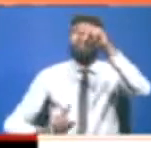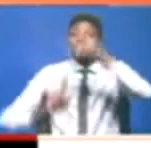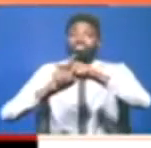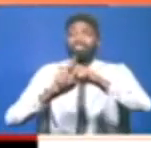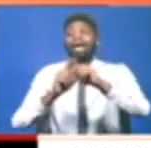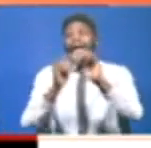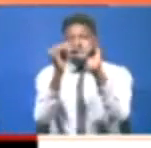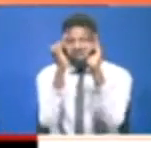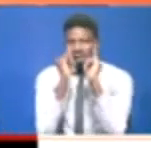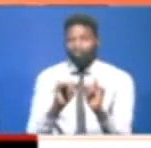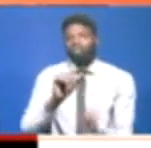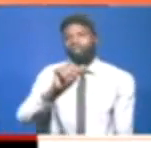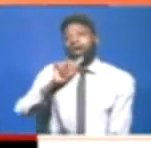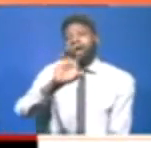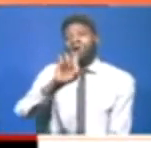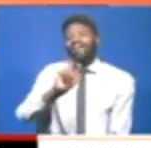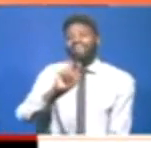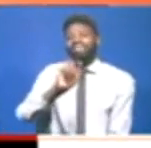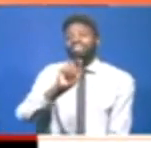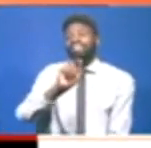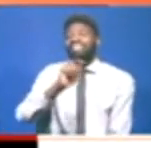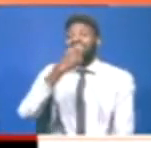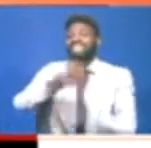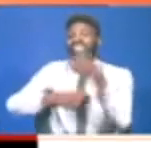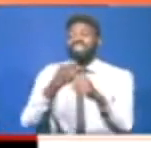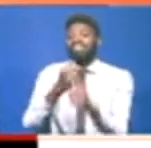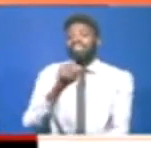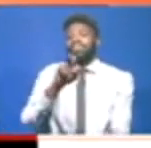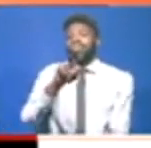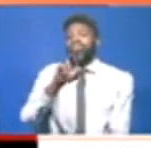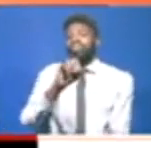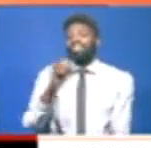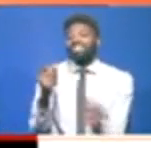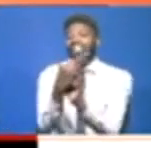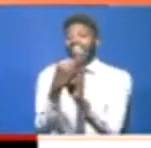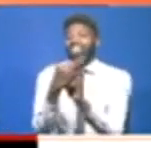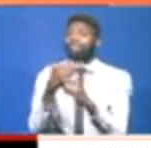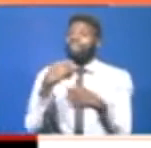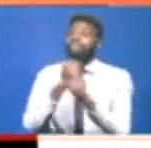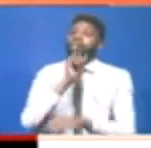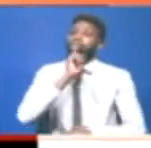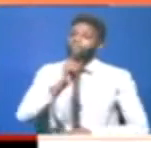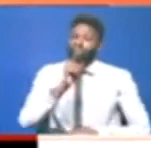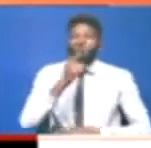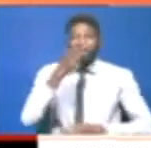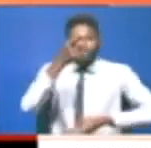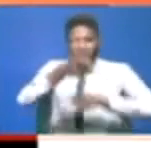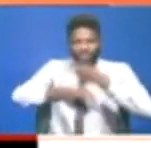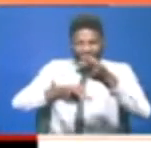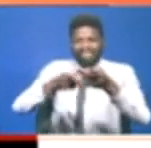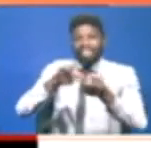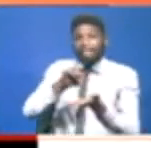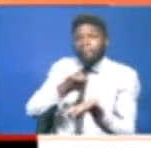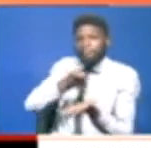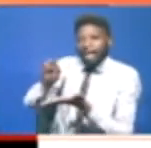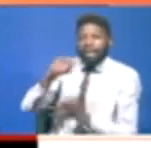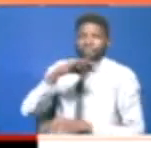of 2013, was to ensure that they streamline the process of paying out the benefits and ensuring that they have the